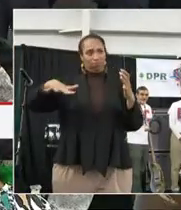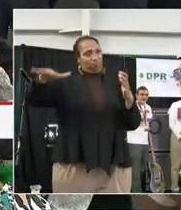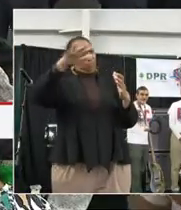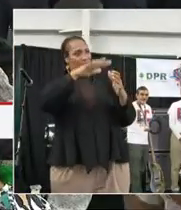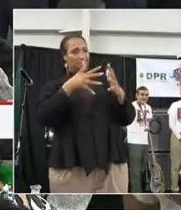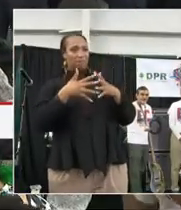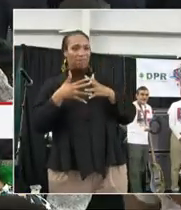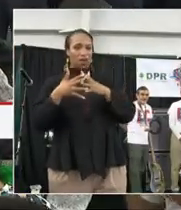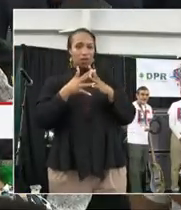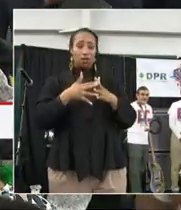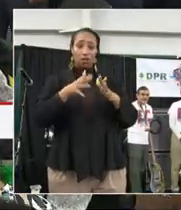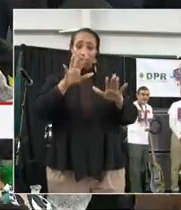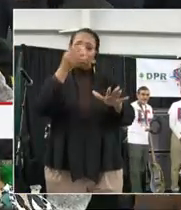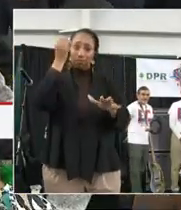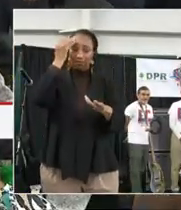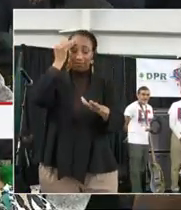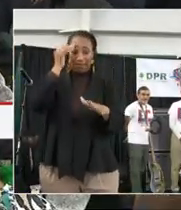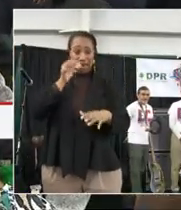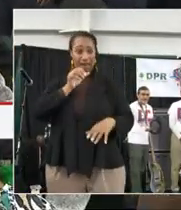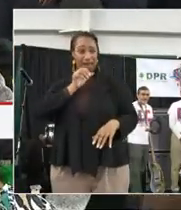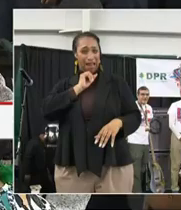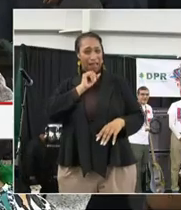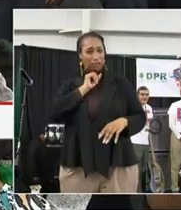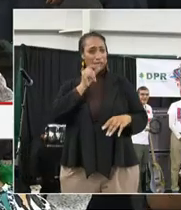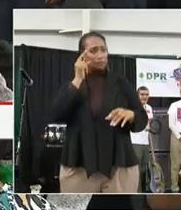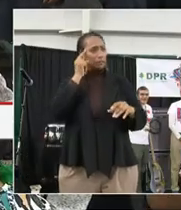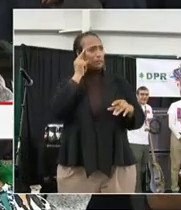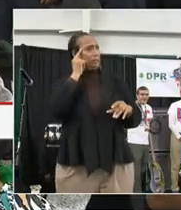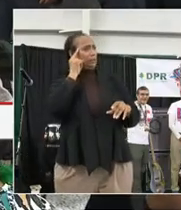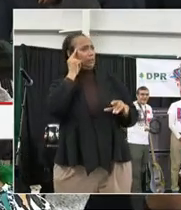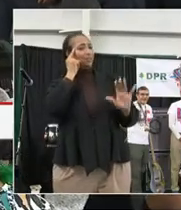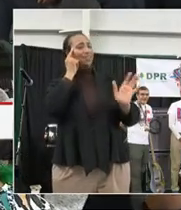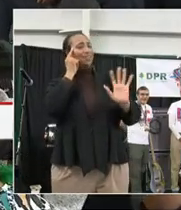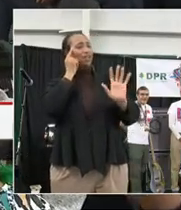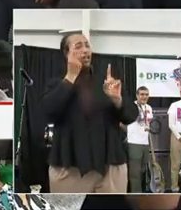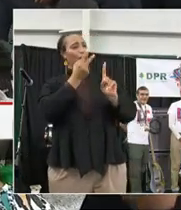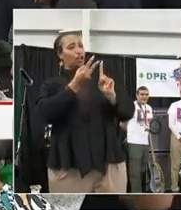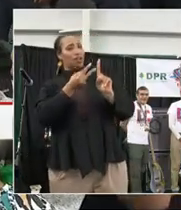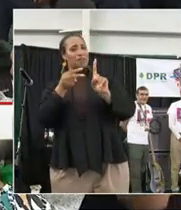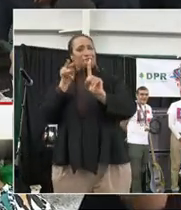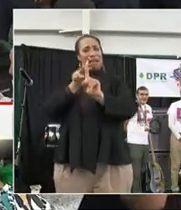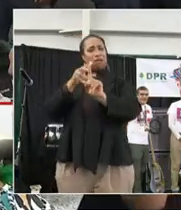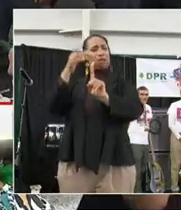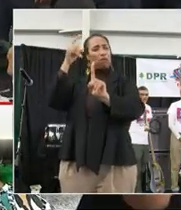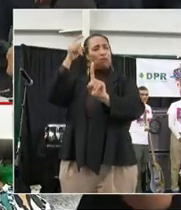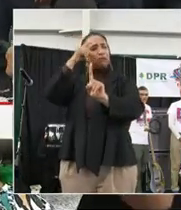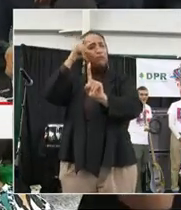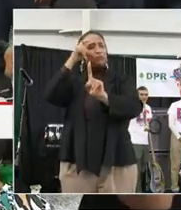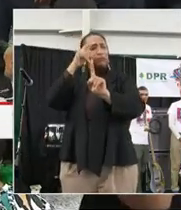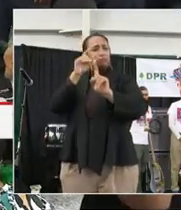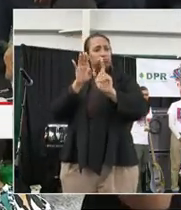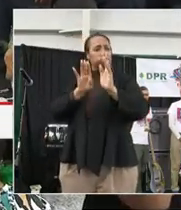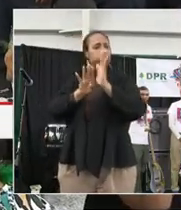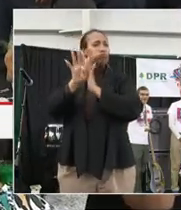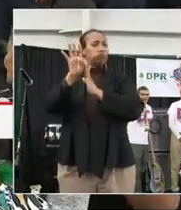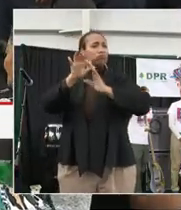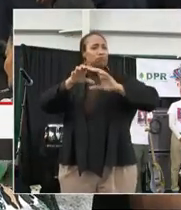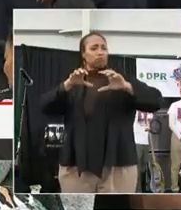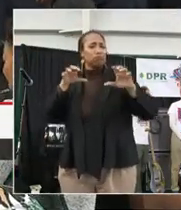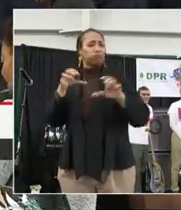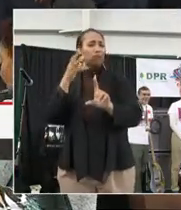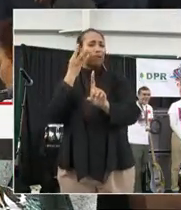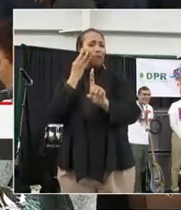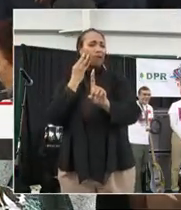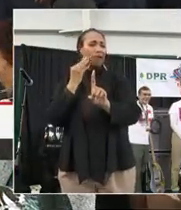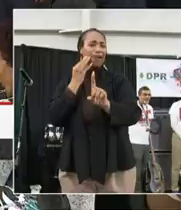aging. And so it was important for me to come in here today in my print, because, you